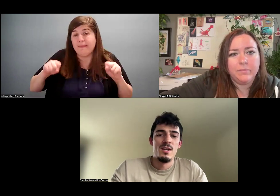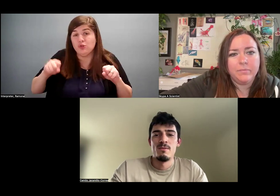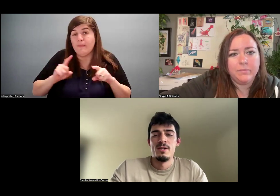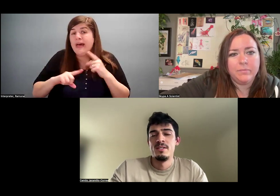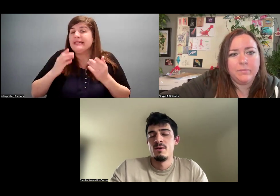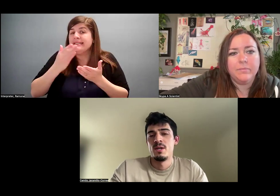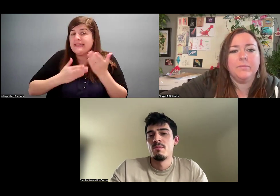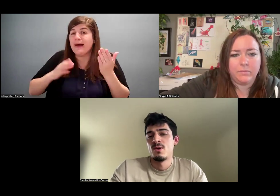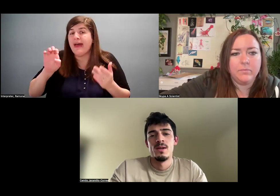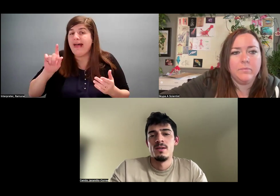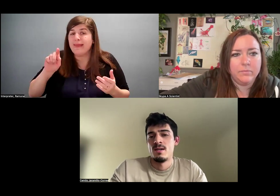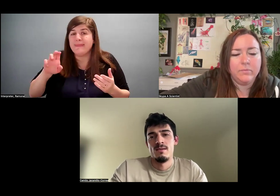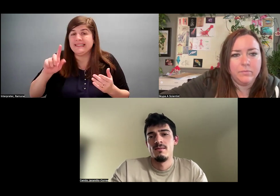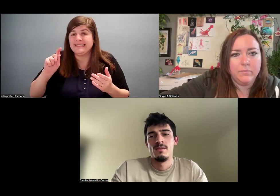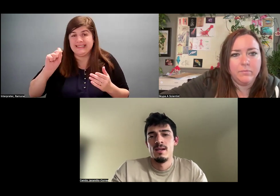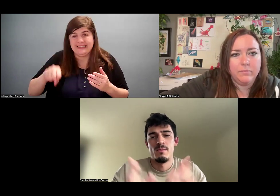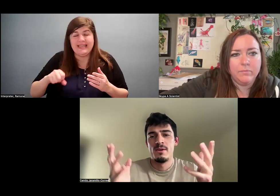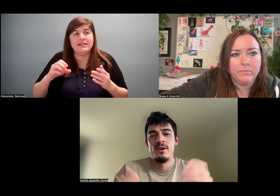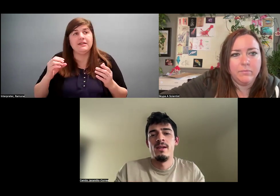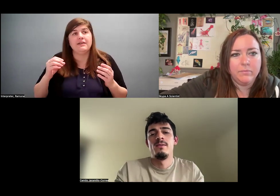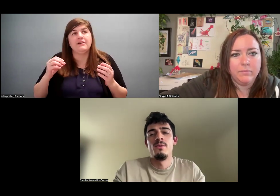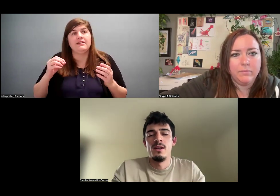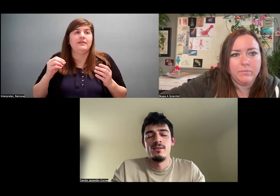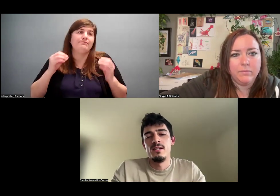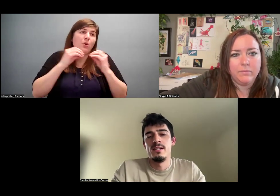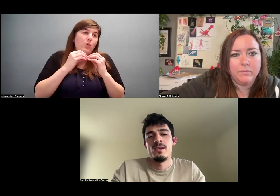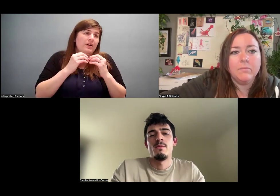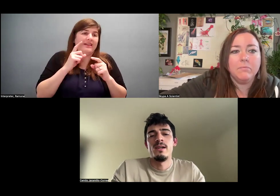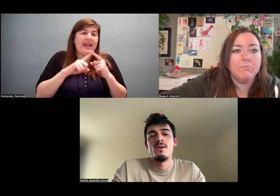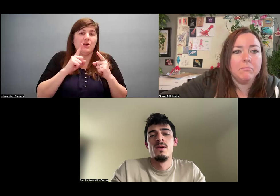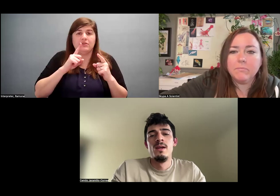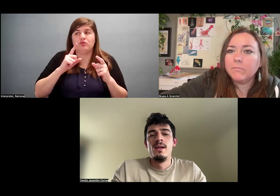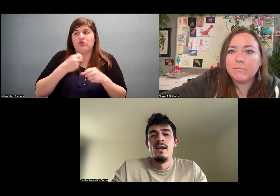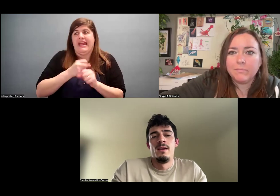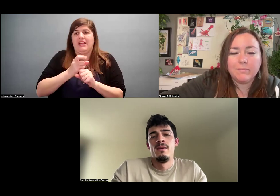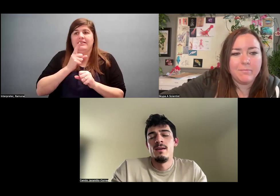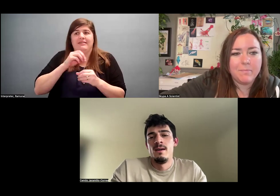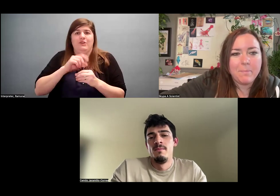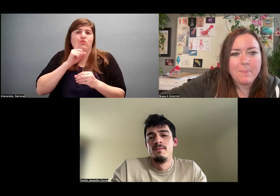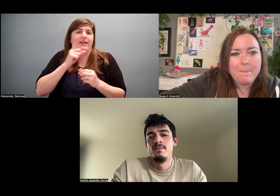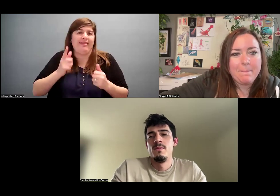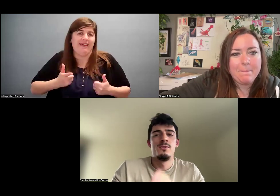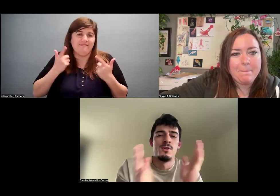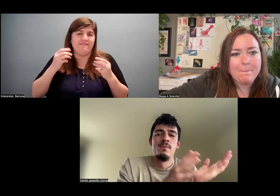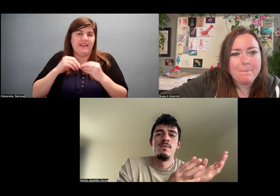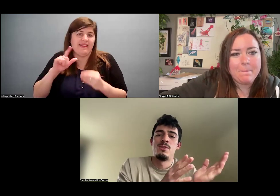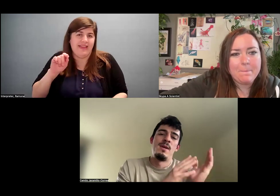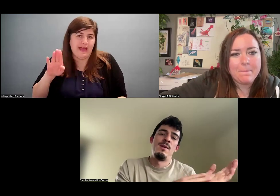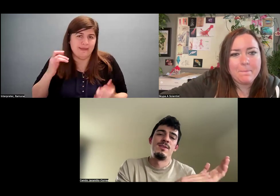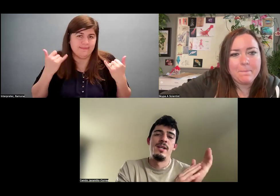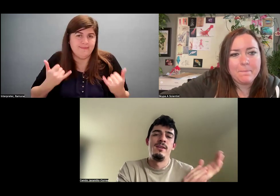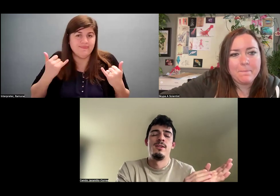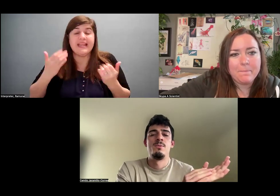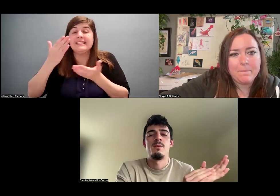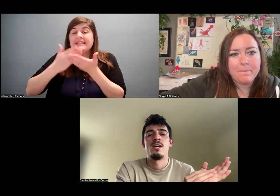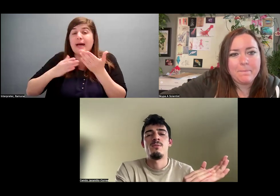will need a lot of energy that we can probably not like create realistically in a lab right now. And some